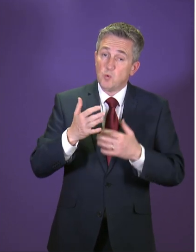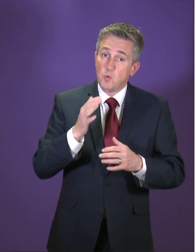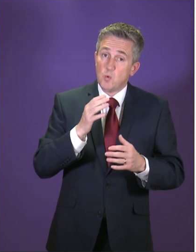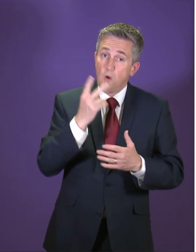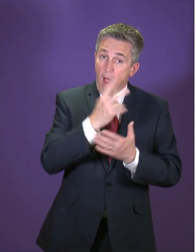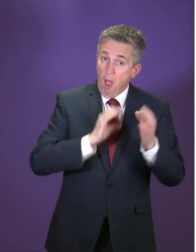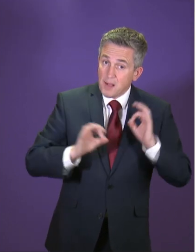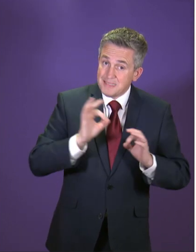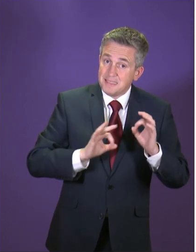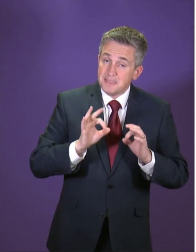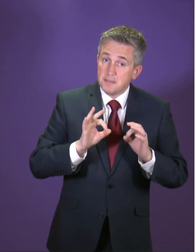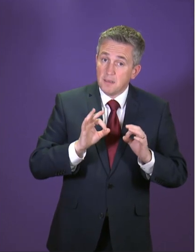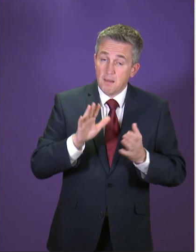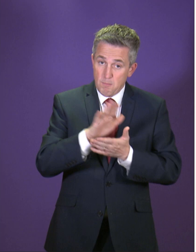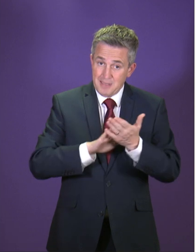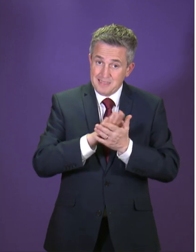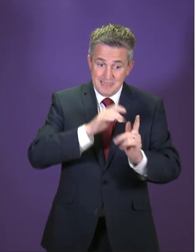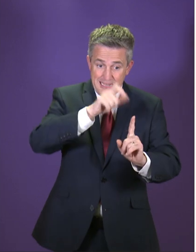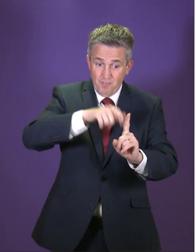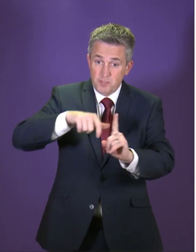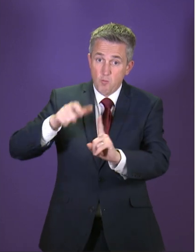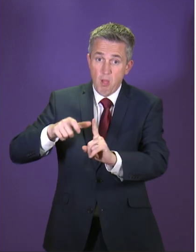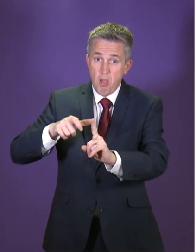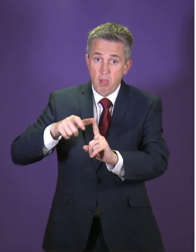is investing in the individual